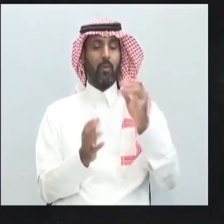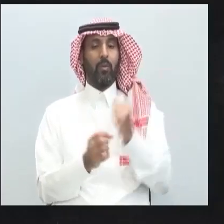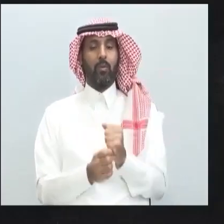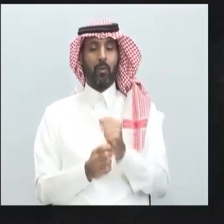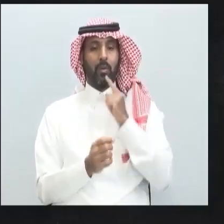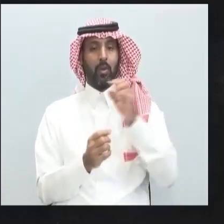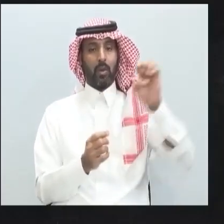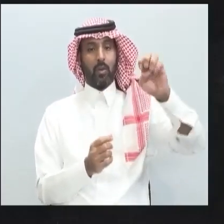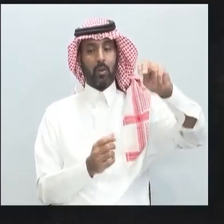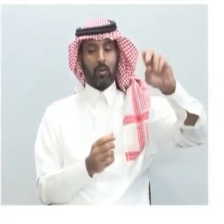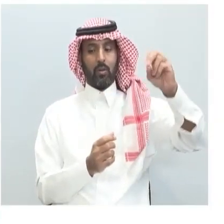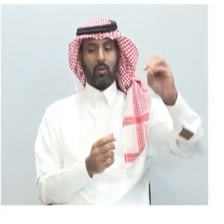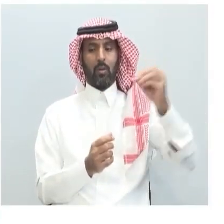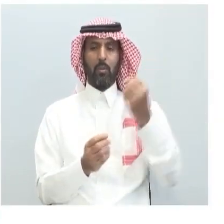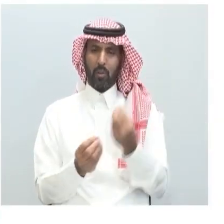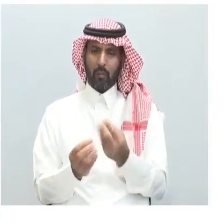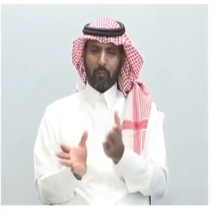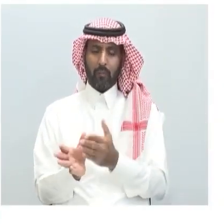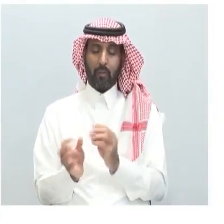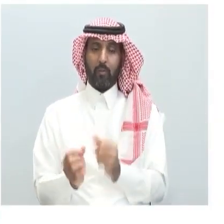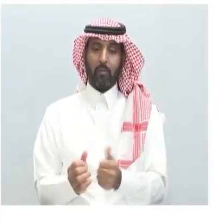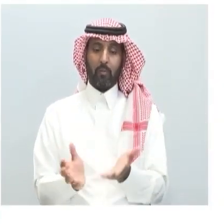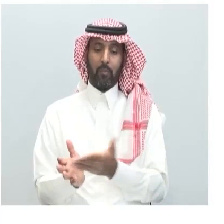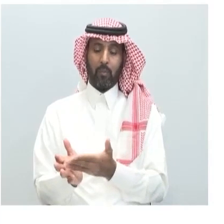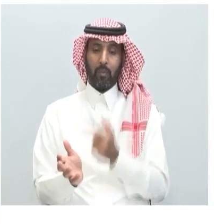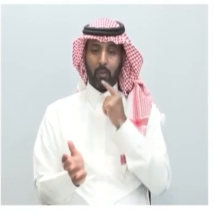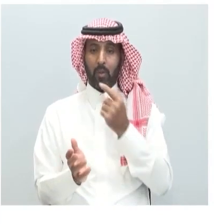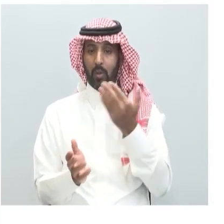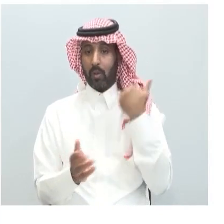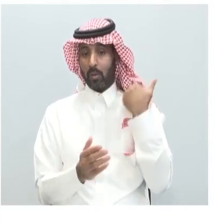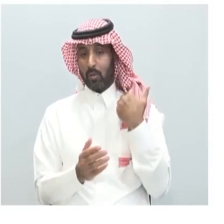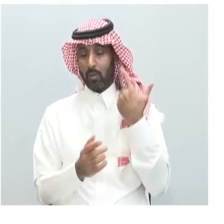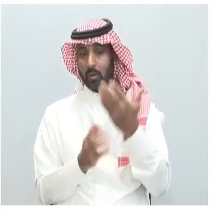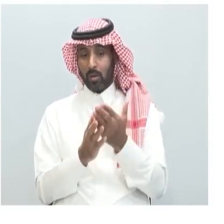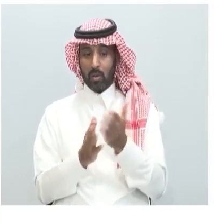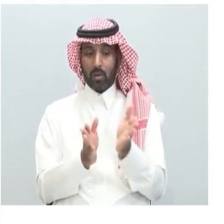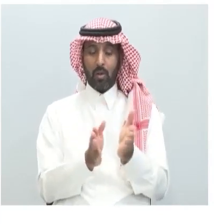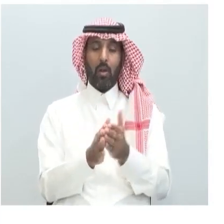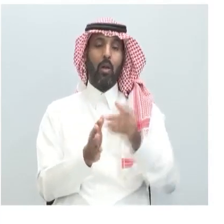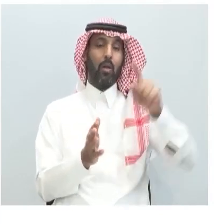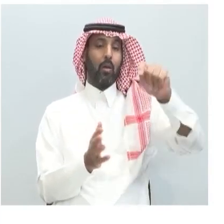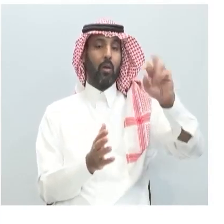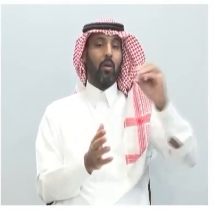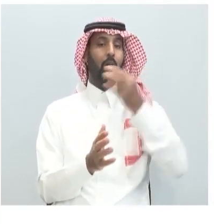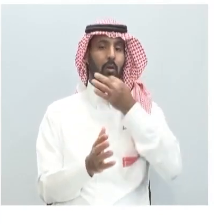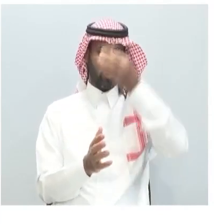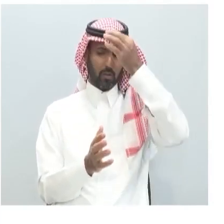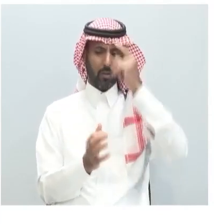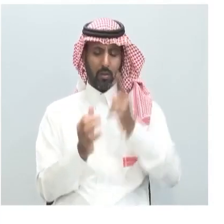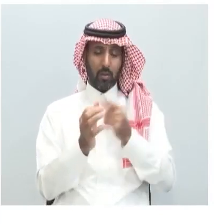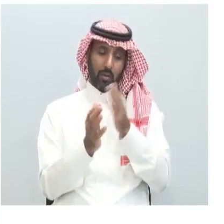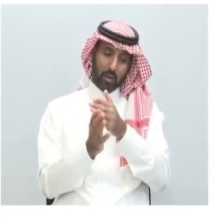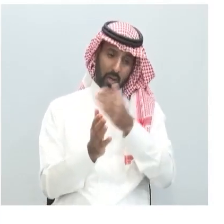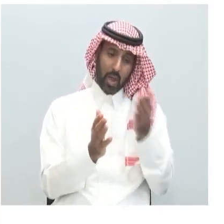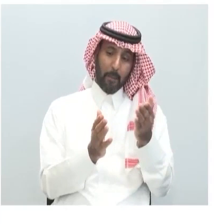enough. In English, adjectives usually go before a noun. Of course, we know that the adjective comes before a noun.